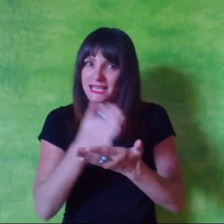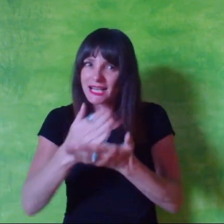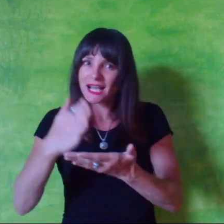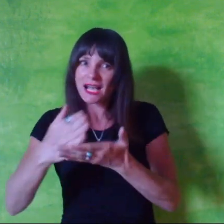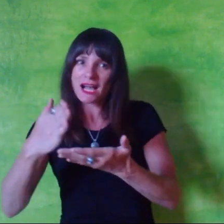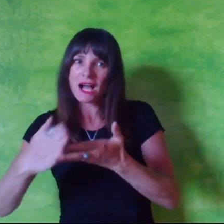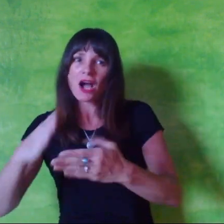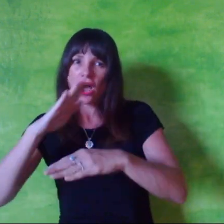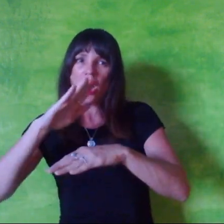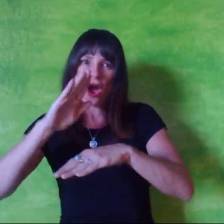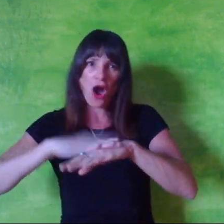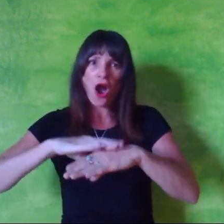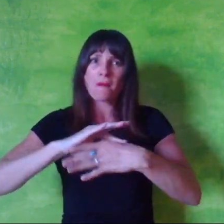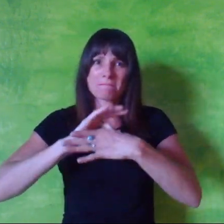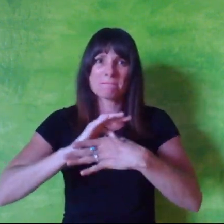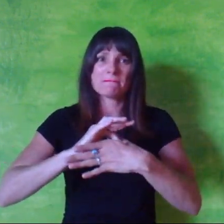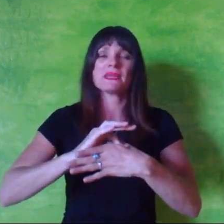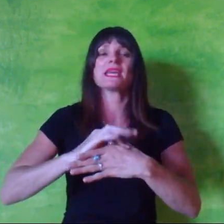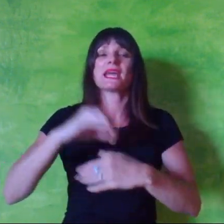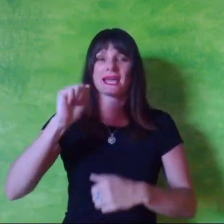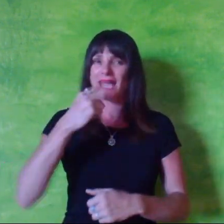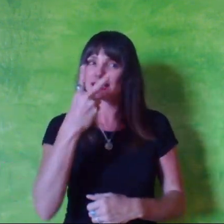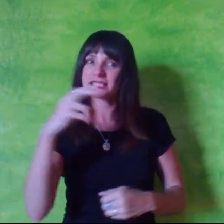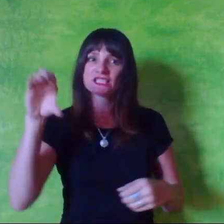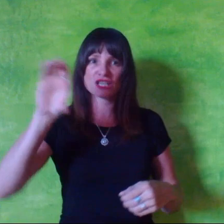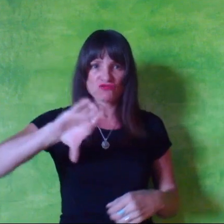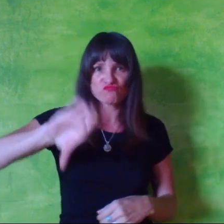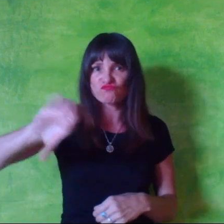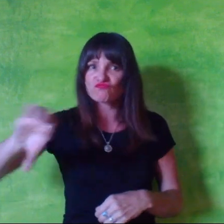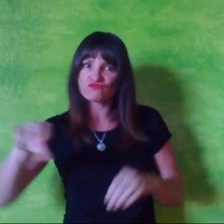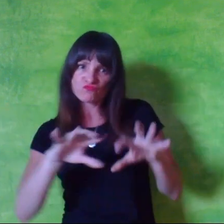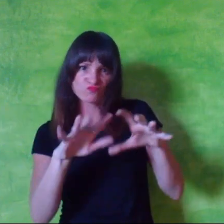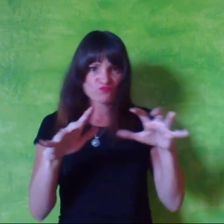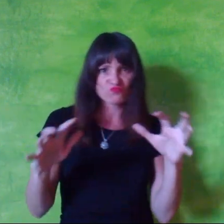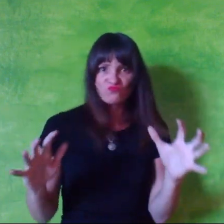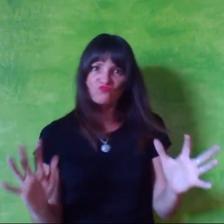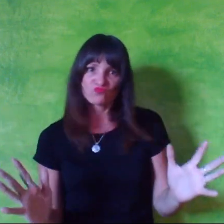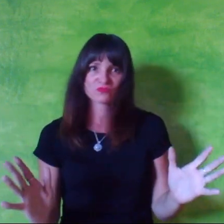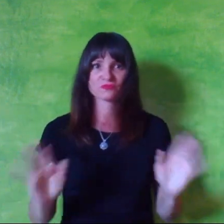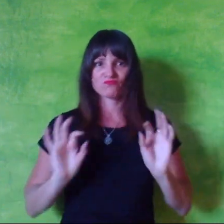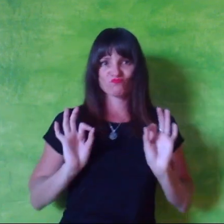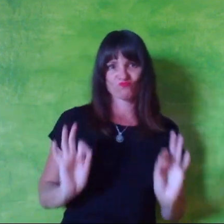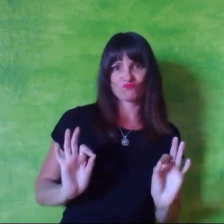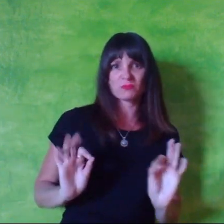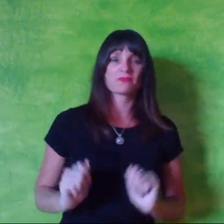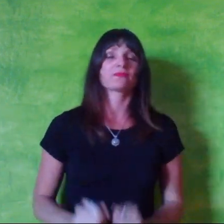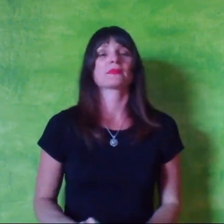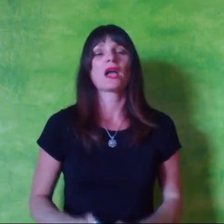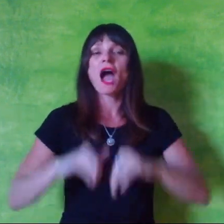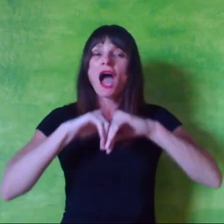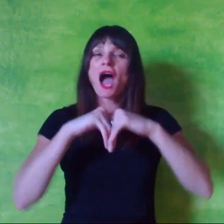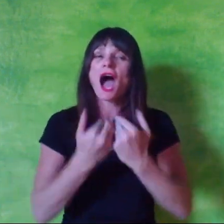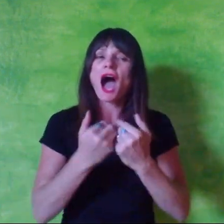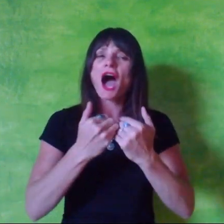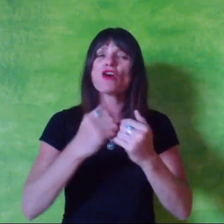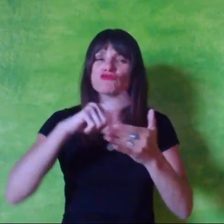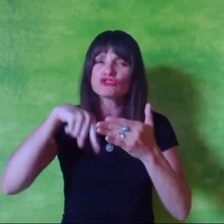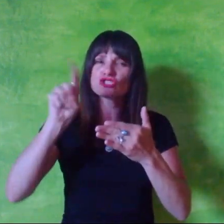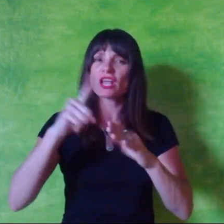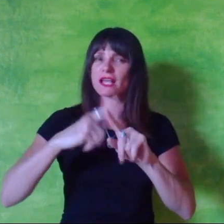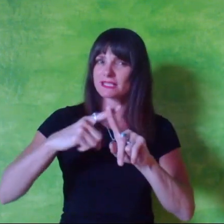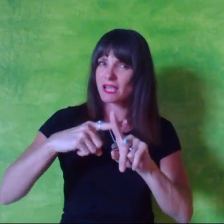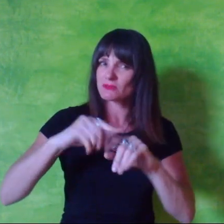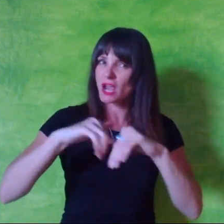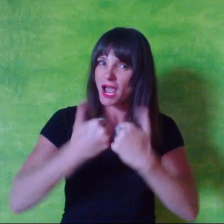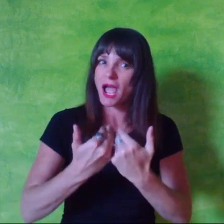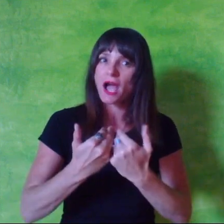there. Now you check your meat temperature by putting it right in the thickest part, and I can tell just by looking